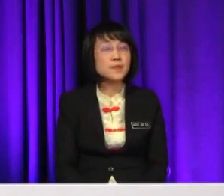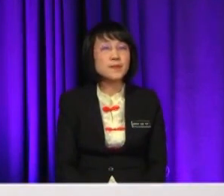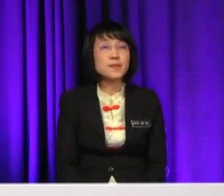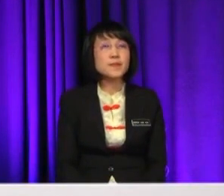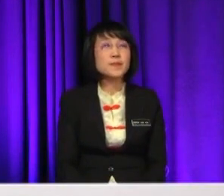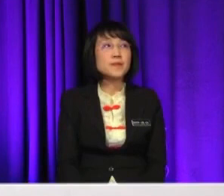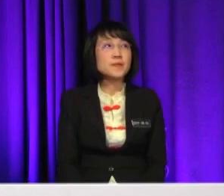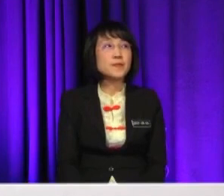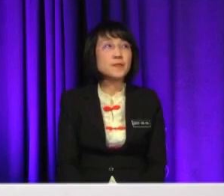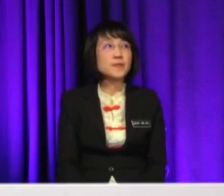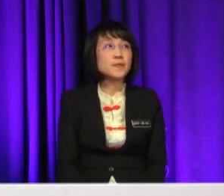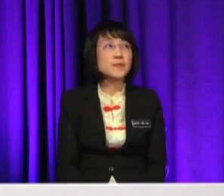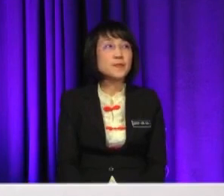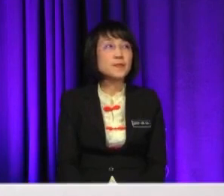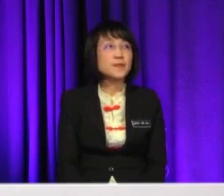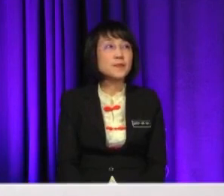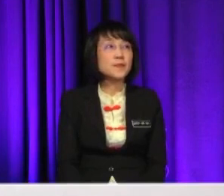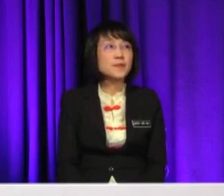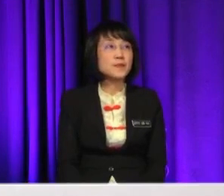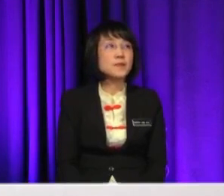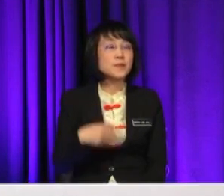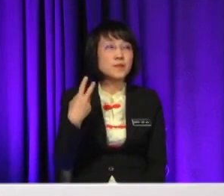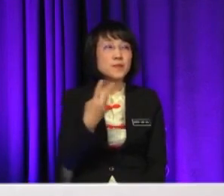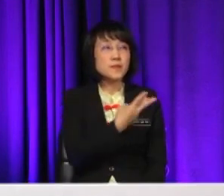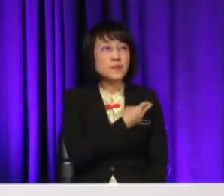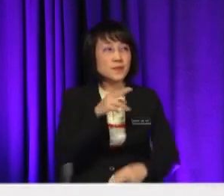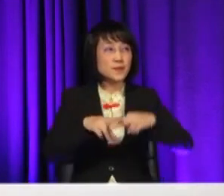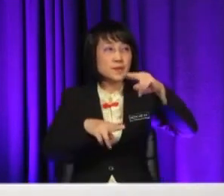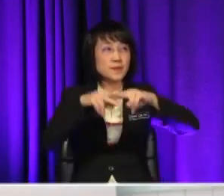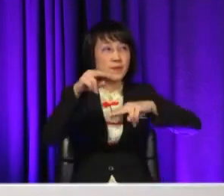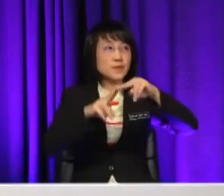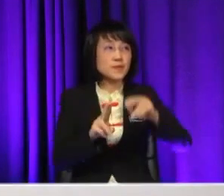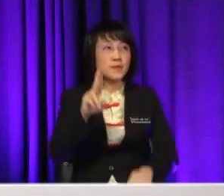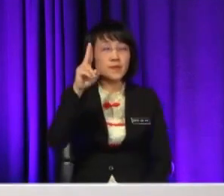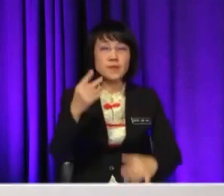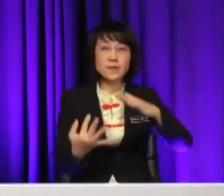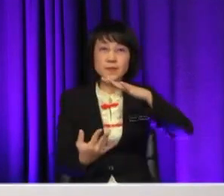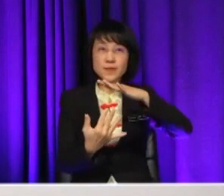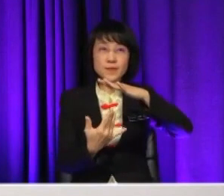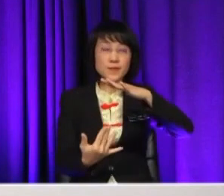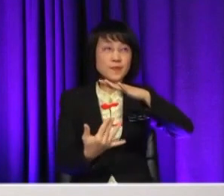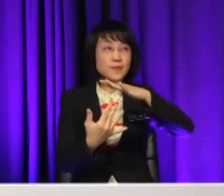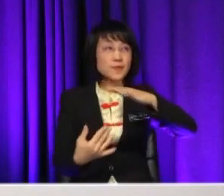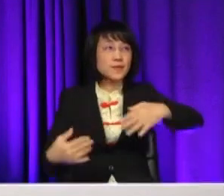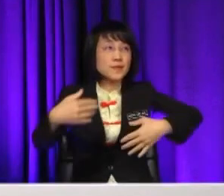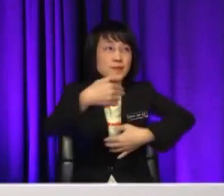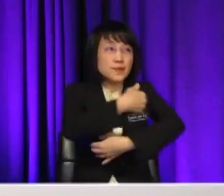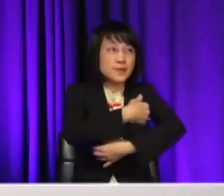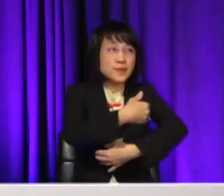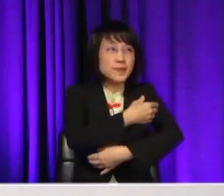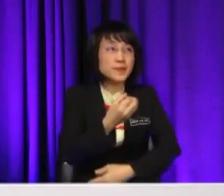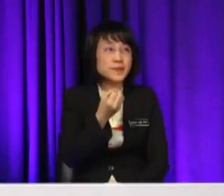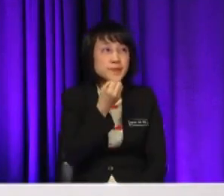We build up the fire, we're snug and warm, untouched by his breath, see the candle shines bright. Very good. So actually, there